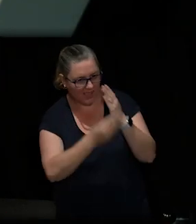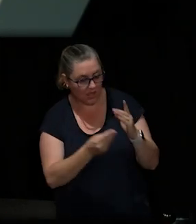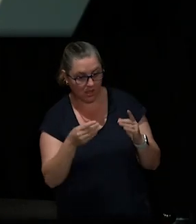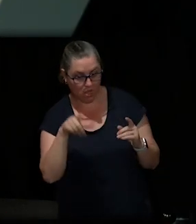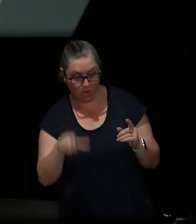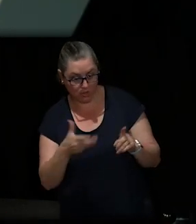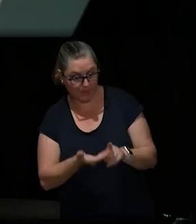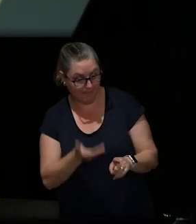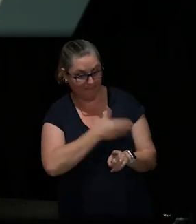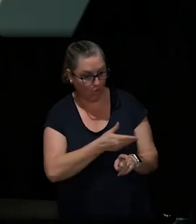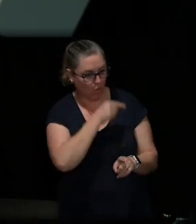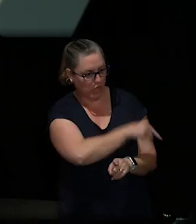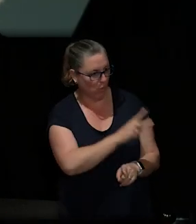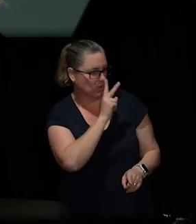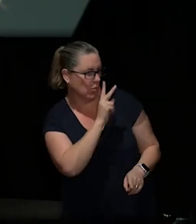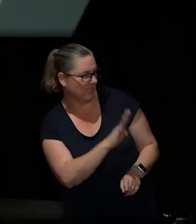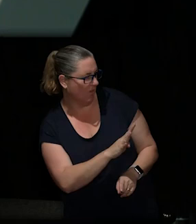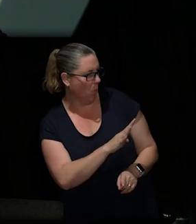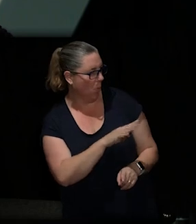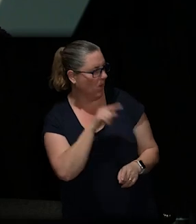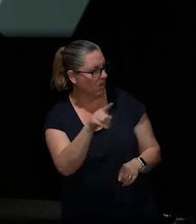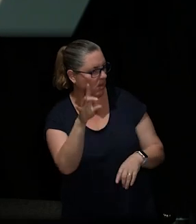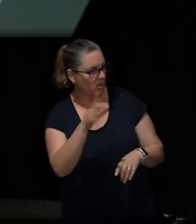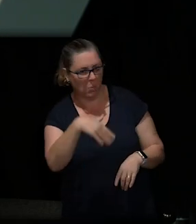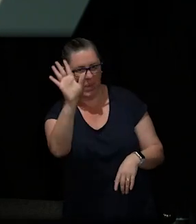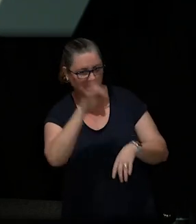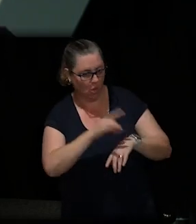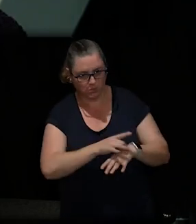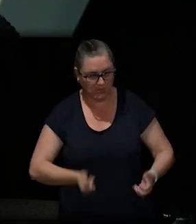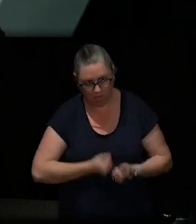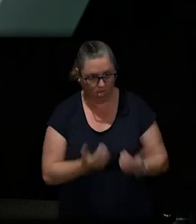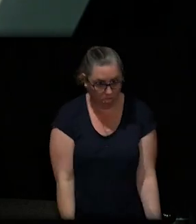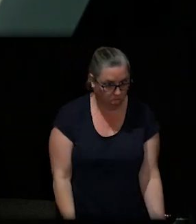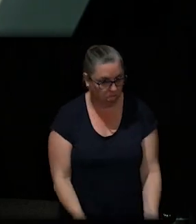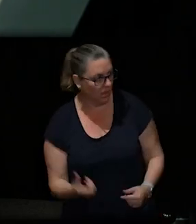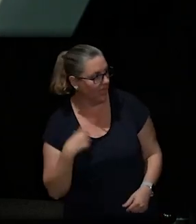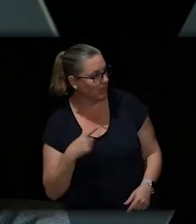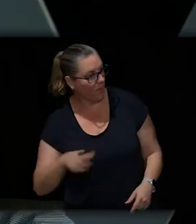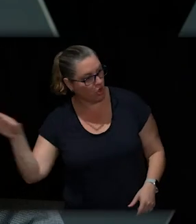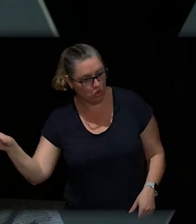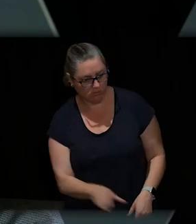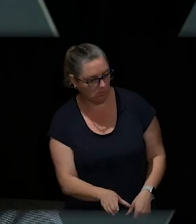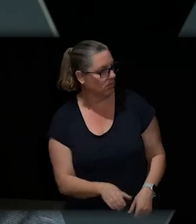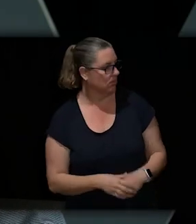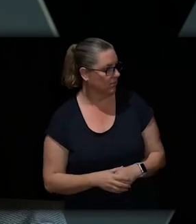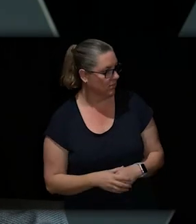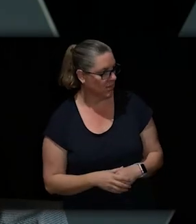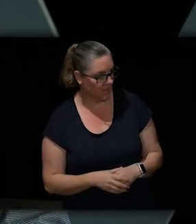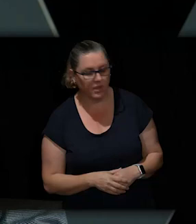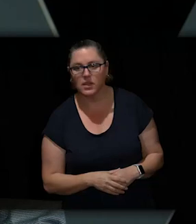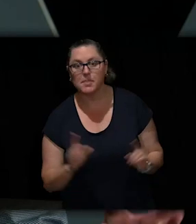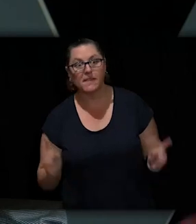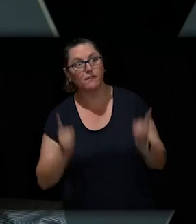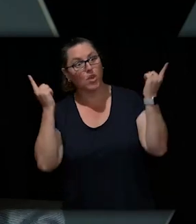know, 24, I think, was hospitalised for exhaustion, which is why you yes, got the my, gig. So my first official job as a